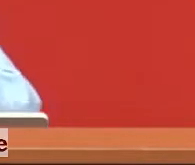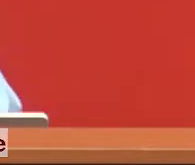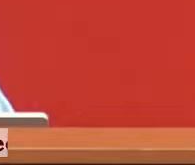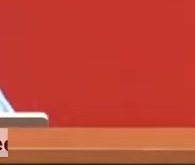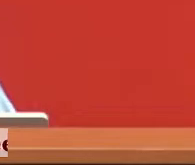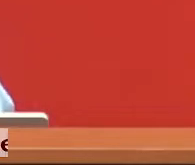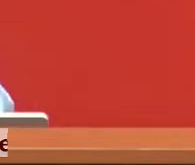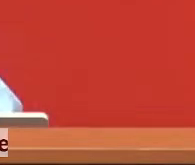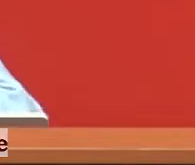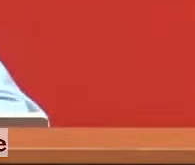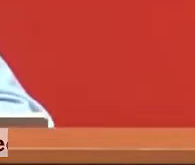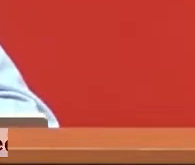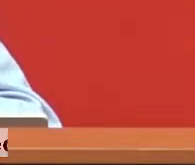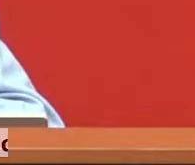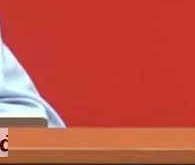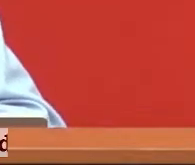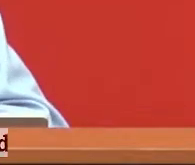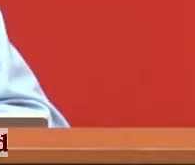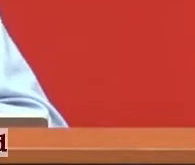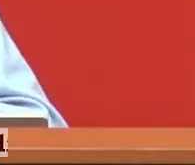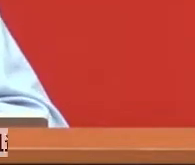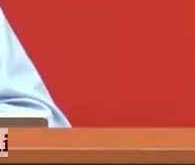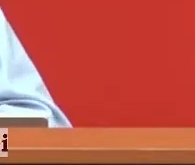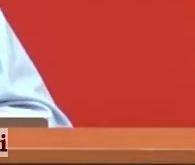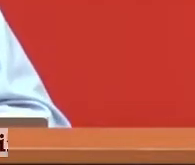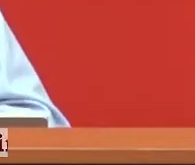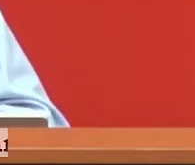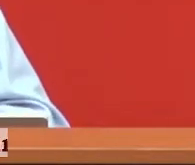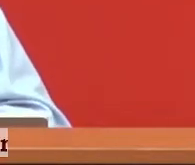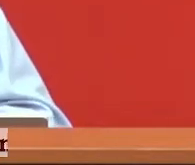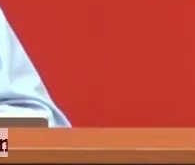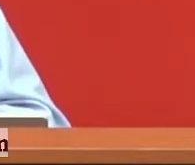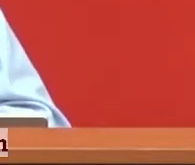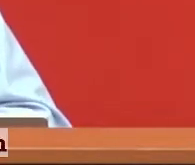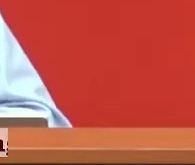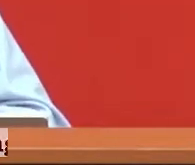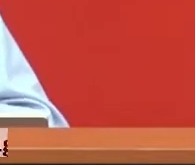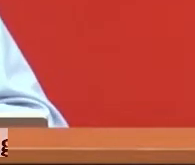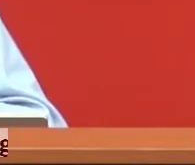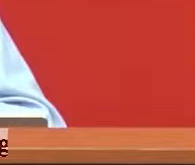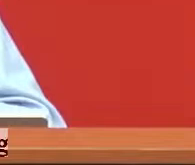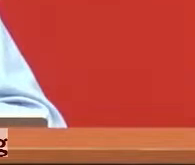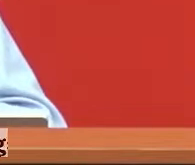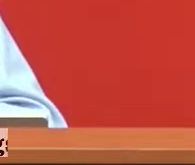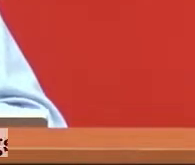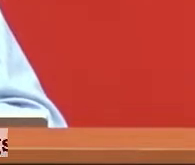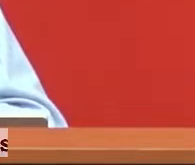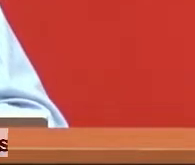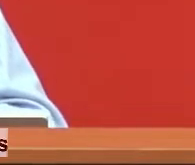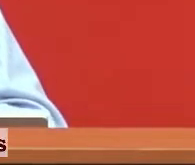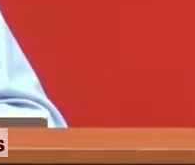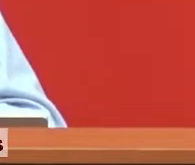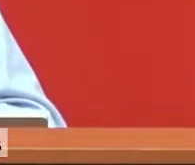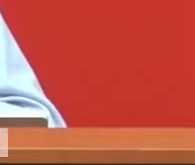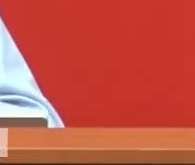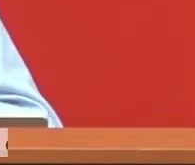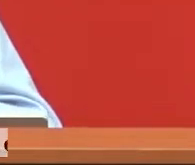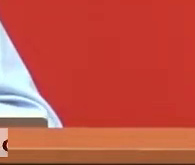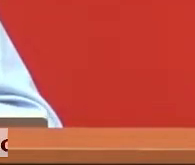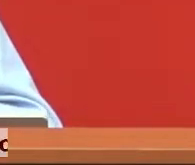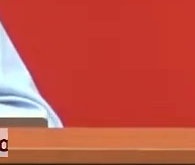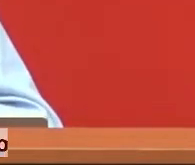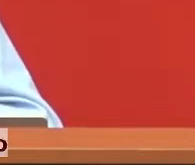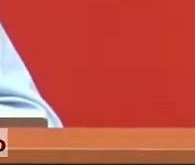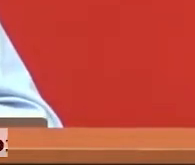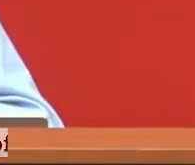Honourable members, may we continue with the correction of votes and proceedings. We're at page